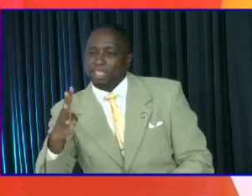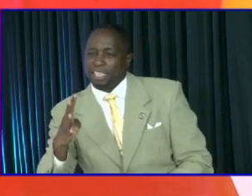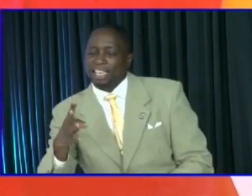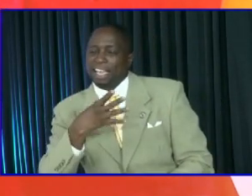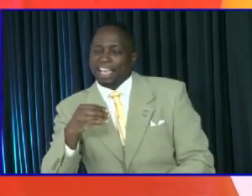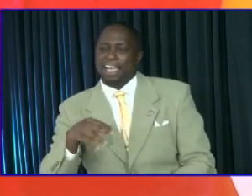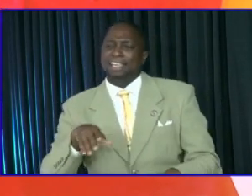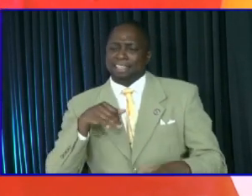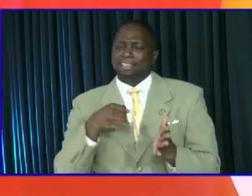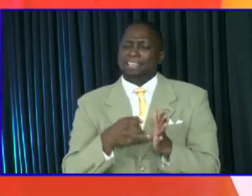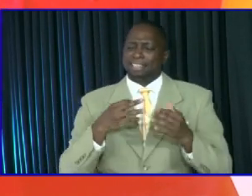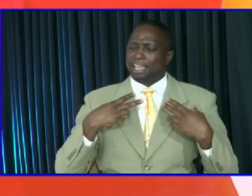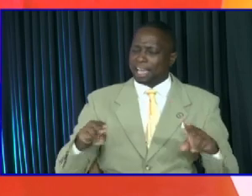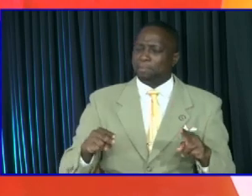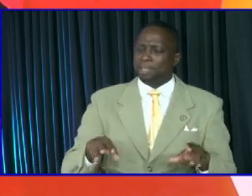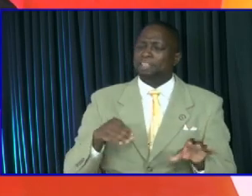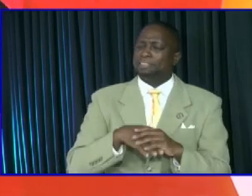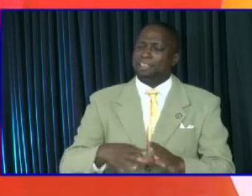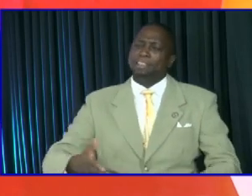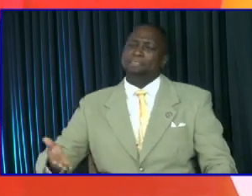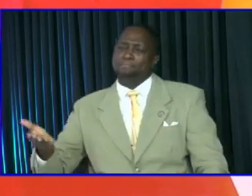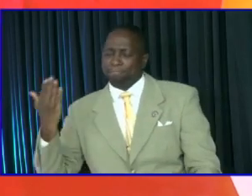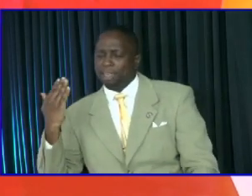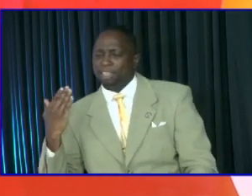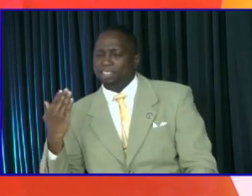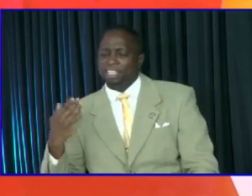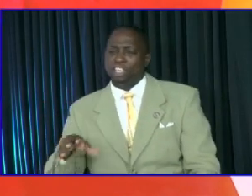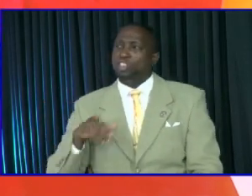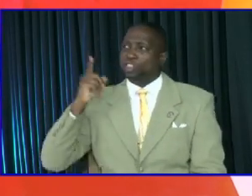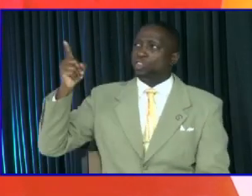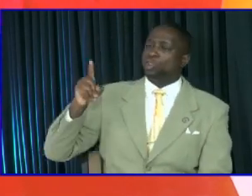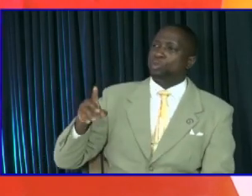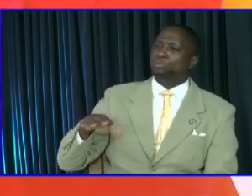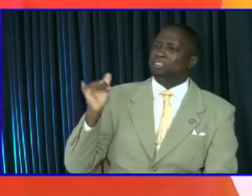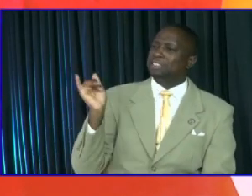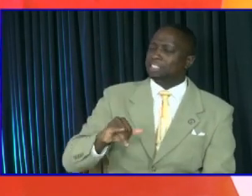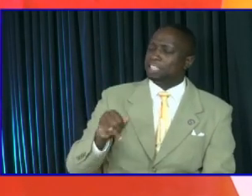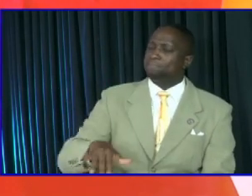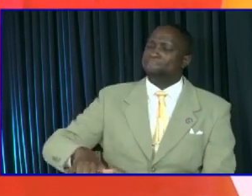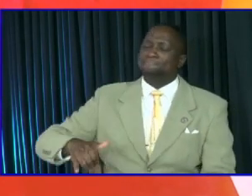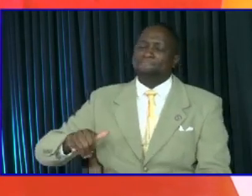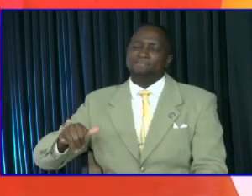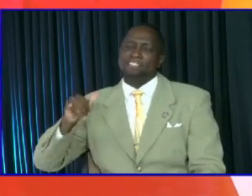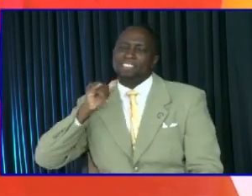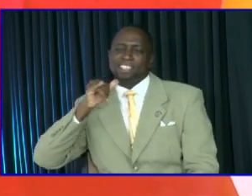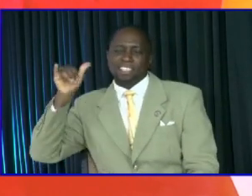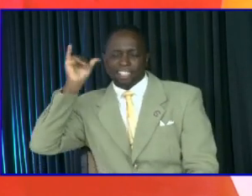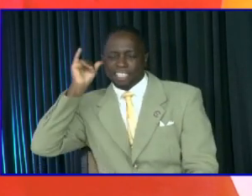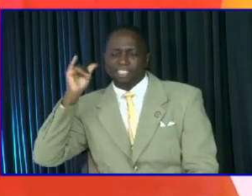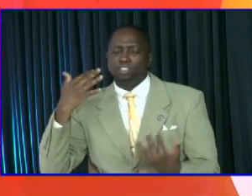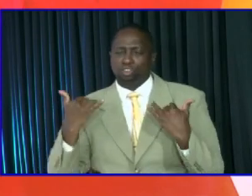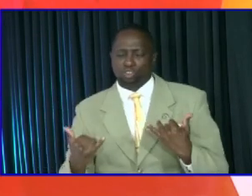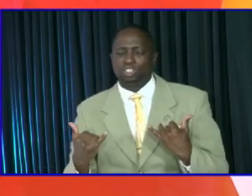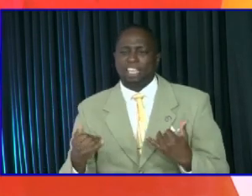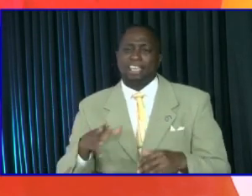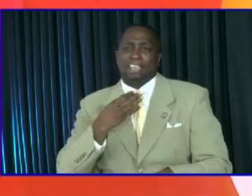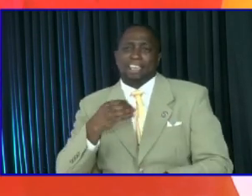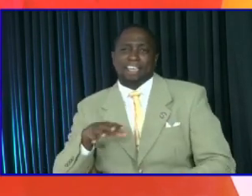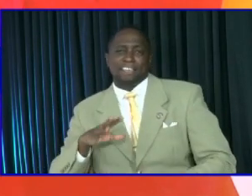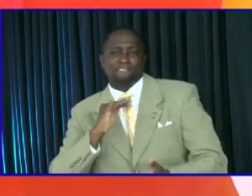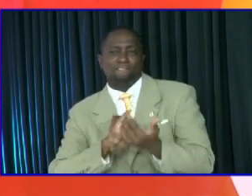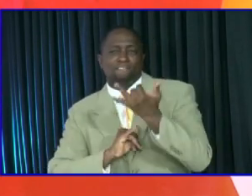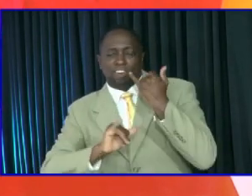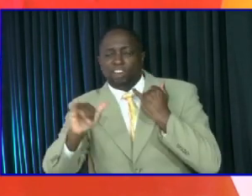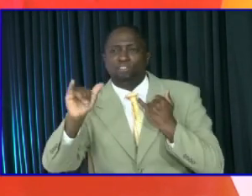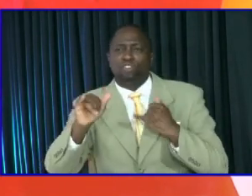worked mightily in the past, and you are the same yesterday, today, and forever. We're asking your God, work